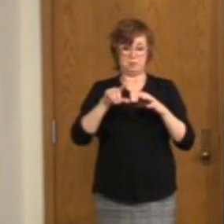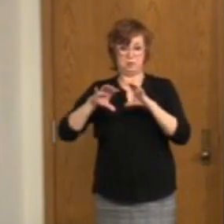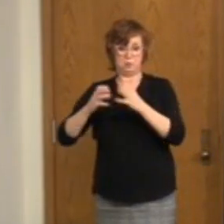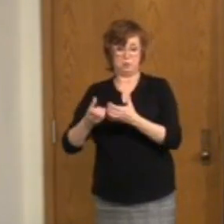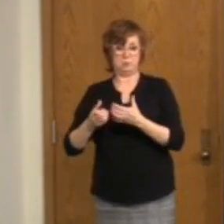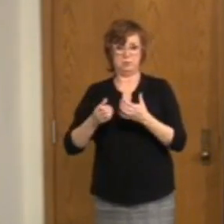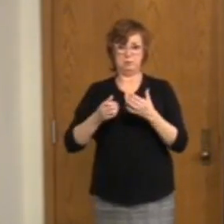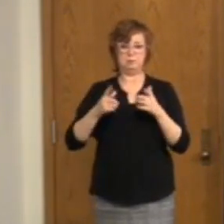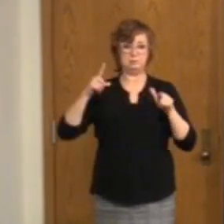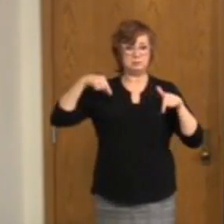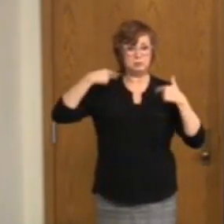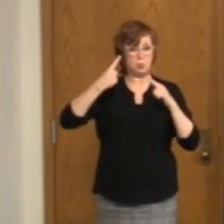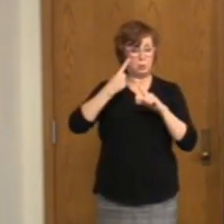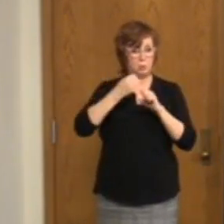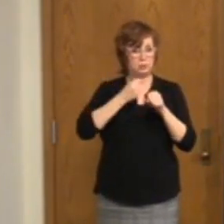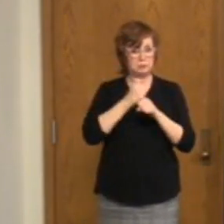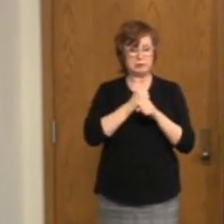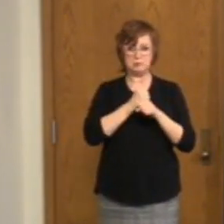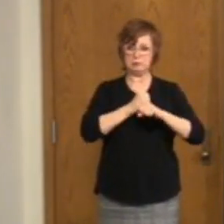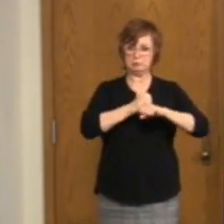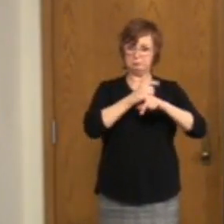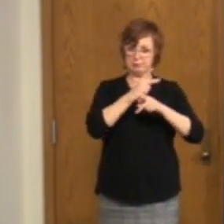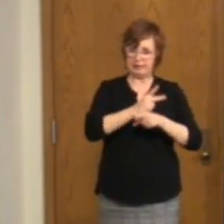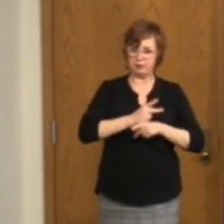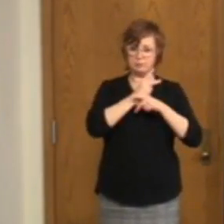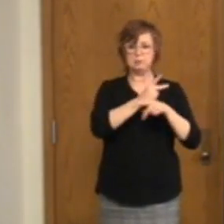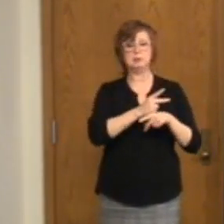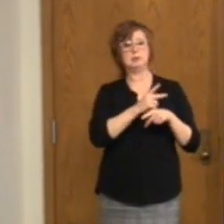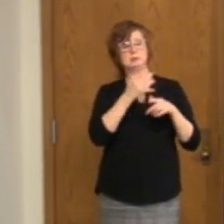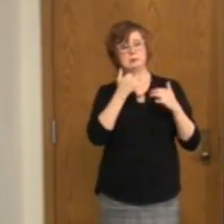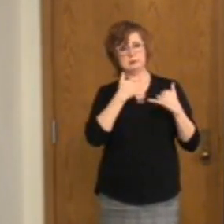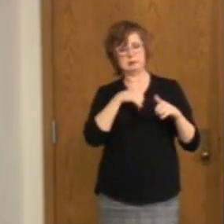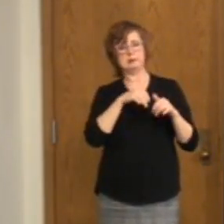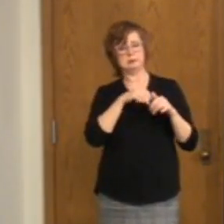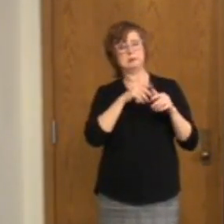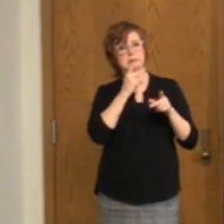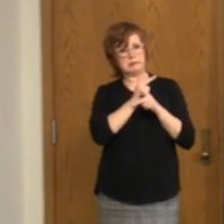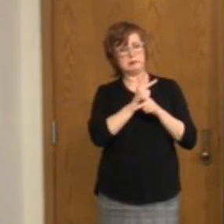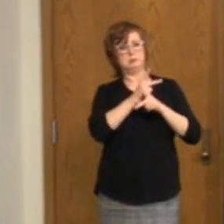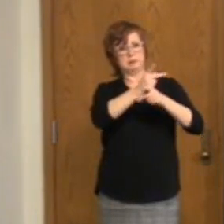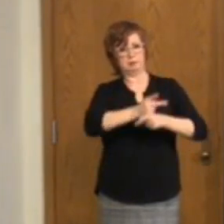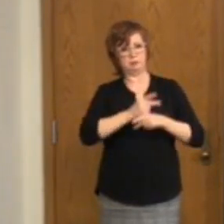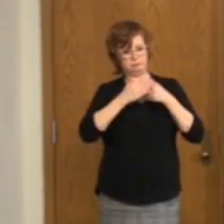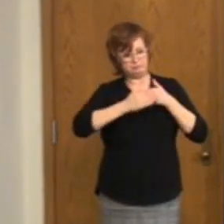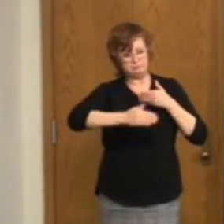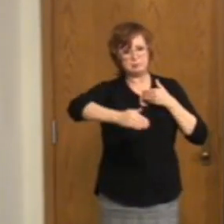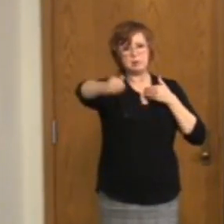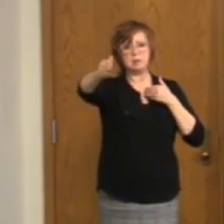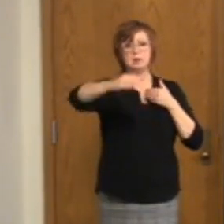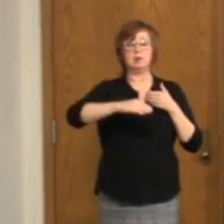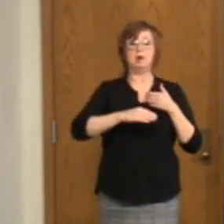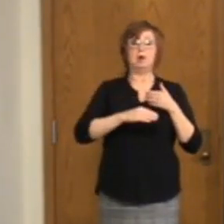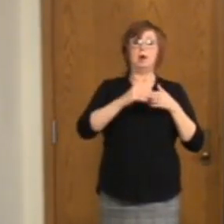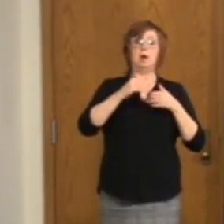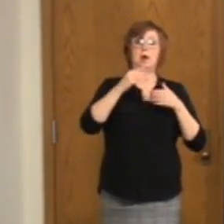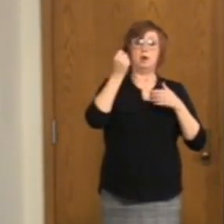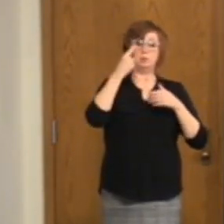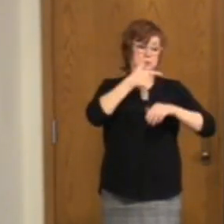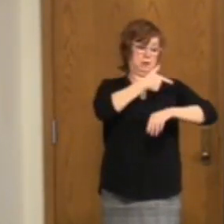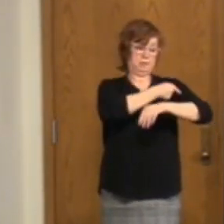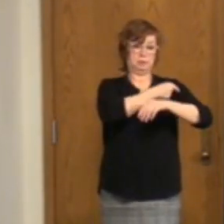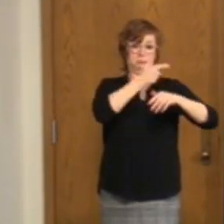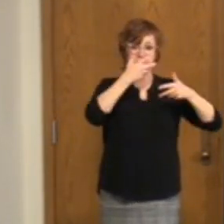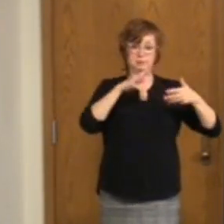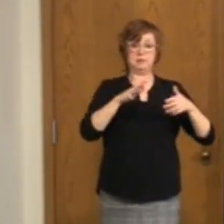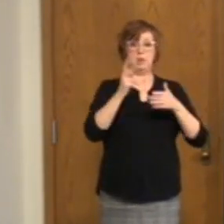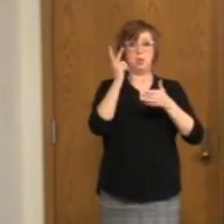to observe that extra caution till they are vaccinated. And we already know that 3 weeks out after your first dose, you have a high